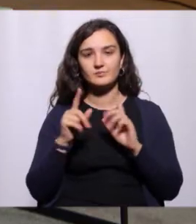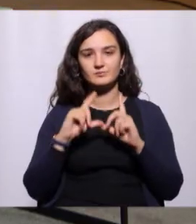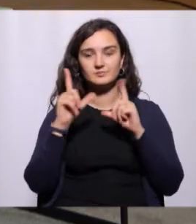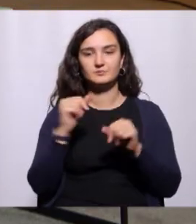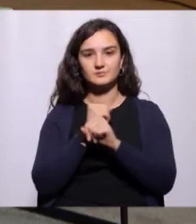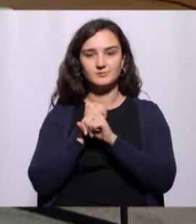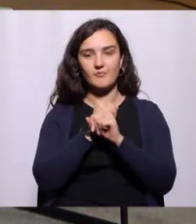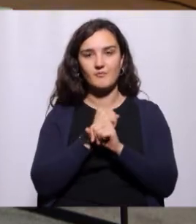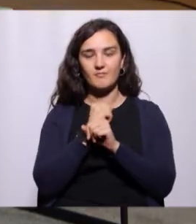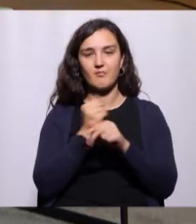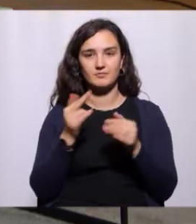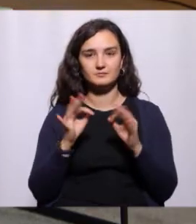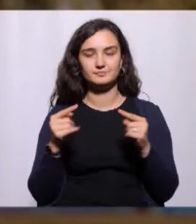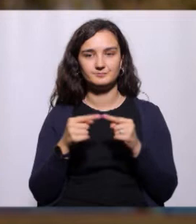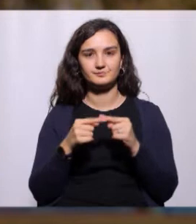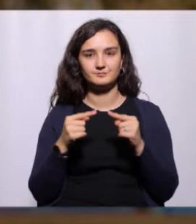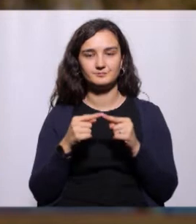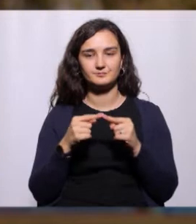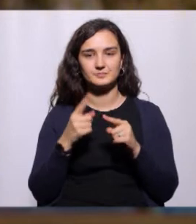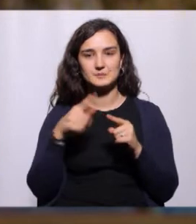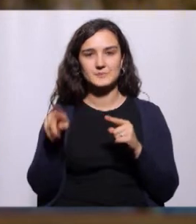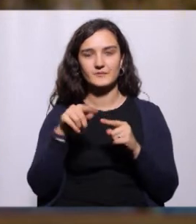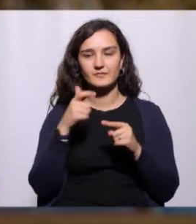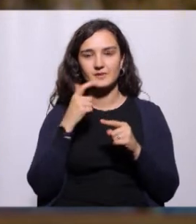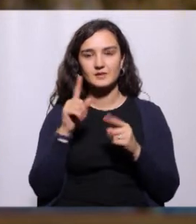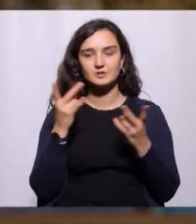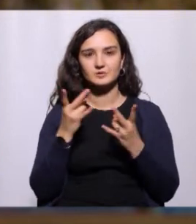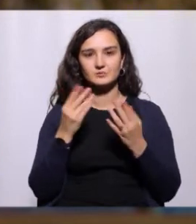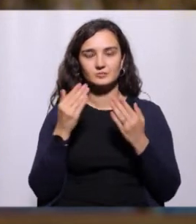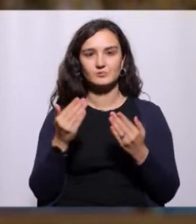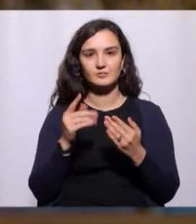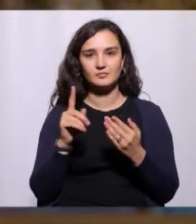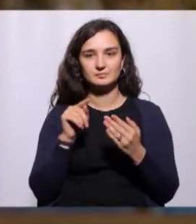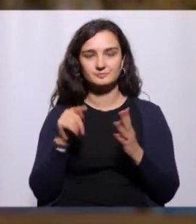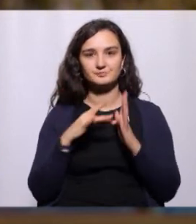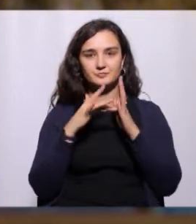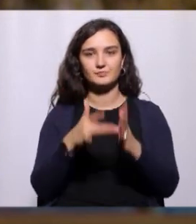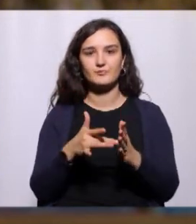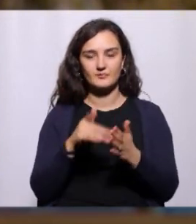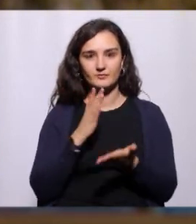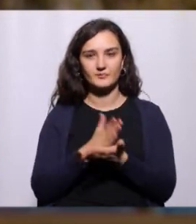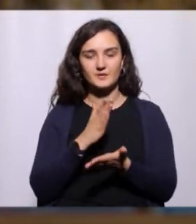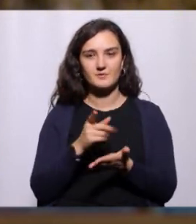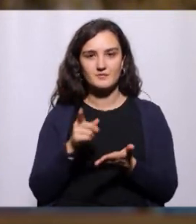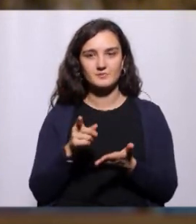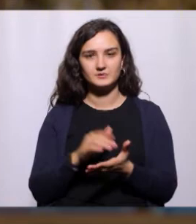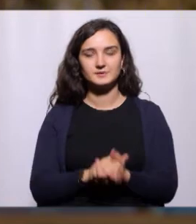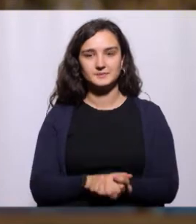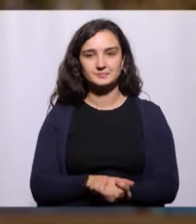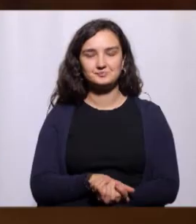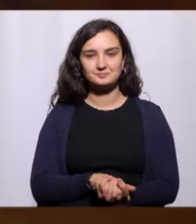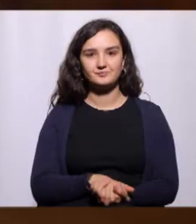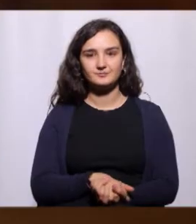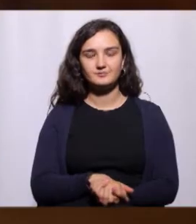a holiday. Exactly, Miss Sophie. They are what you need to make sure your trip goes smoothly.